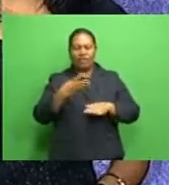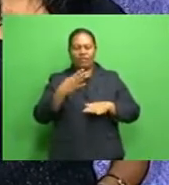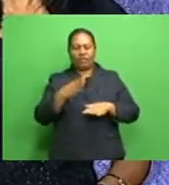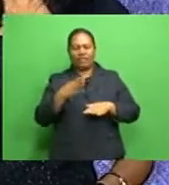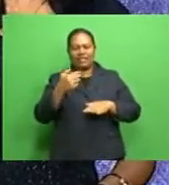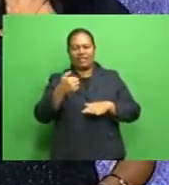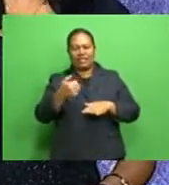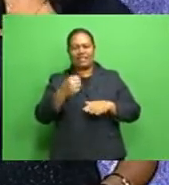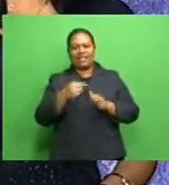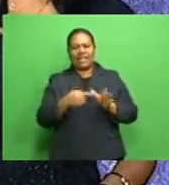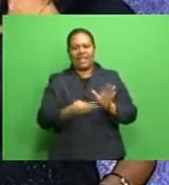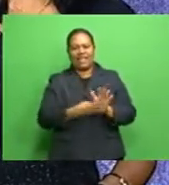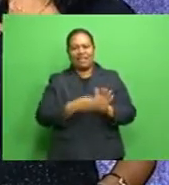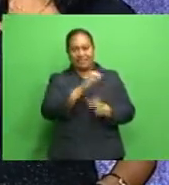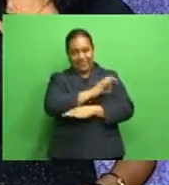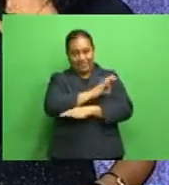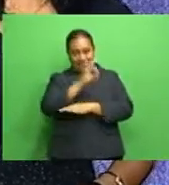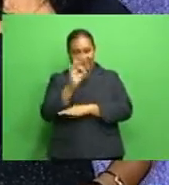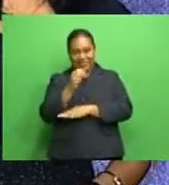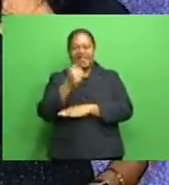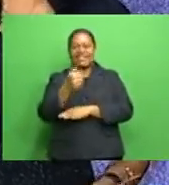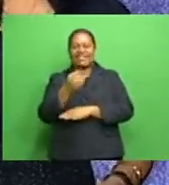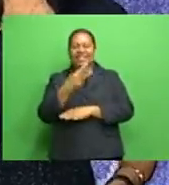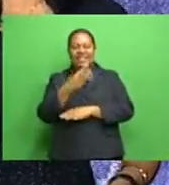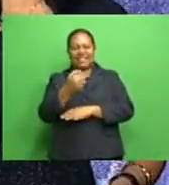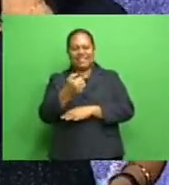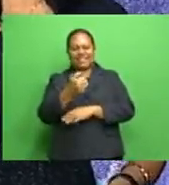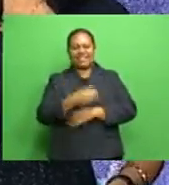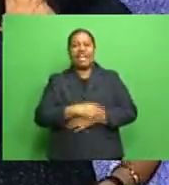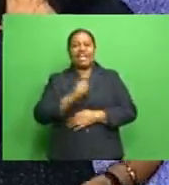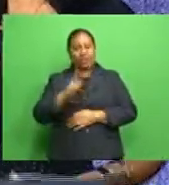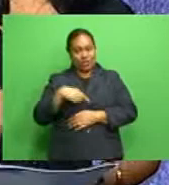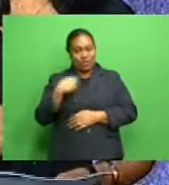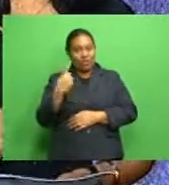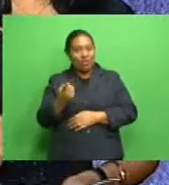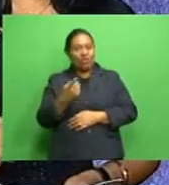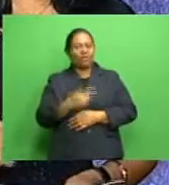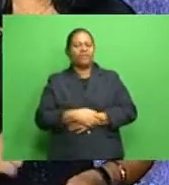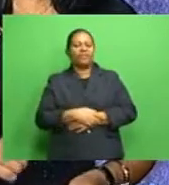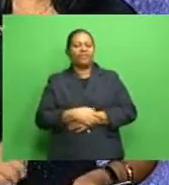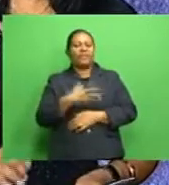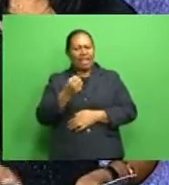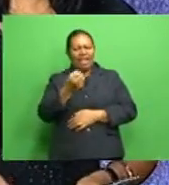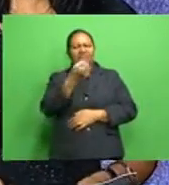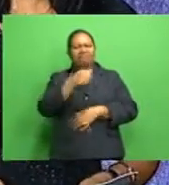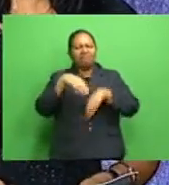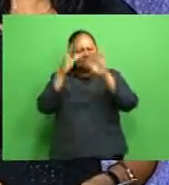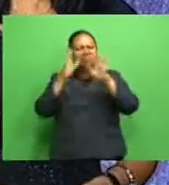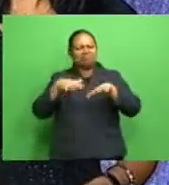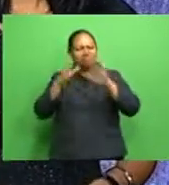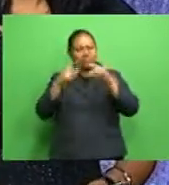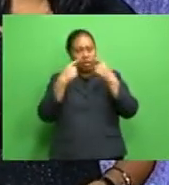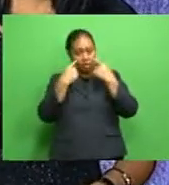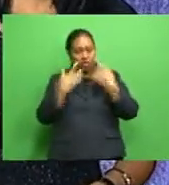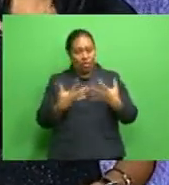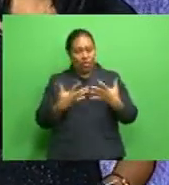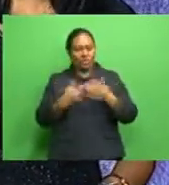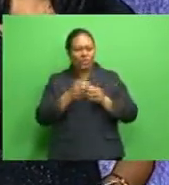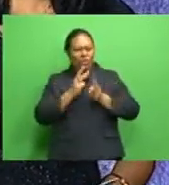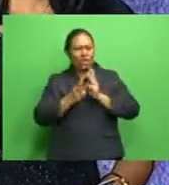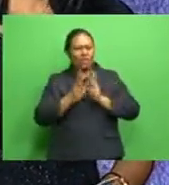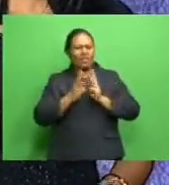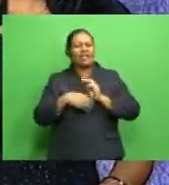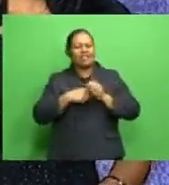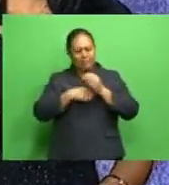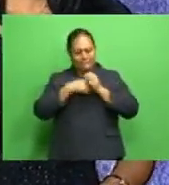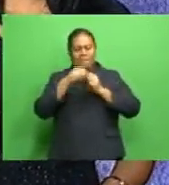a.m. Sunrise at 6:36. For tomorrow, there is showers in the weather system. It is building up